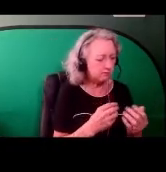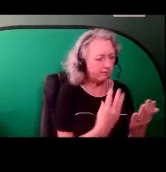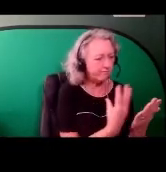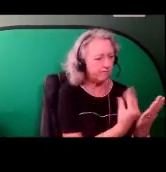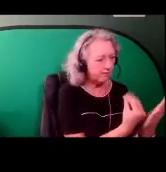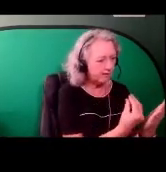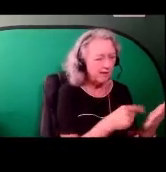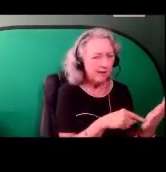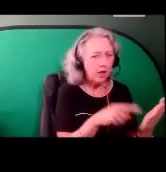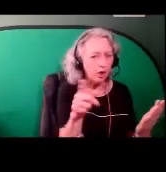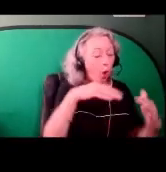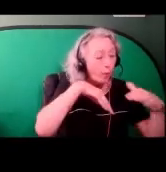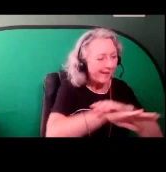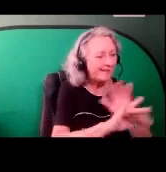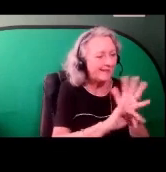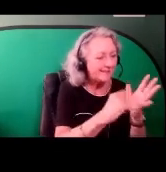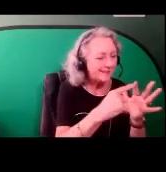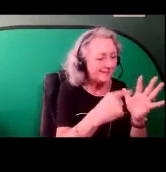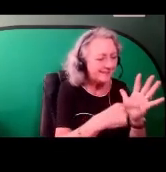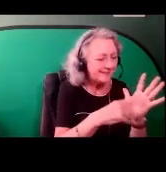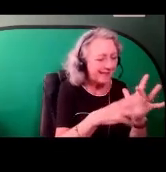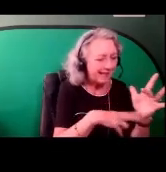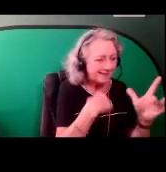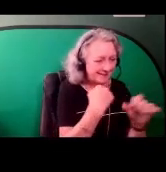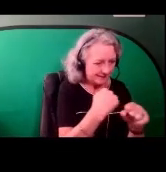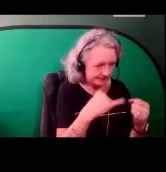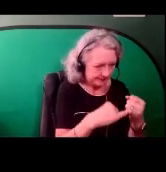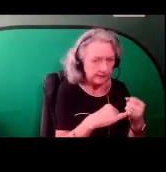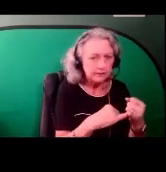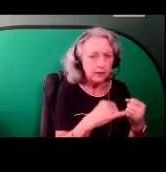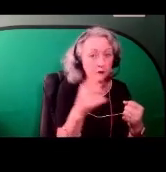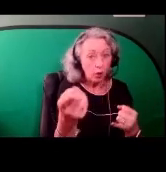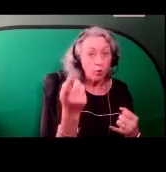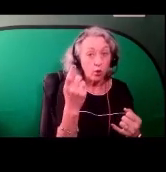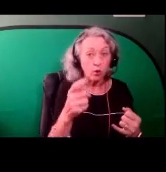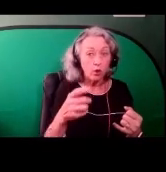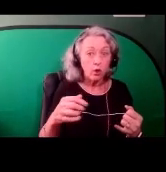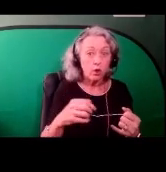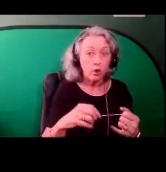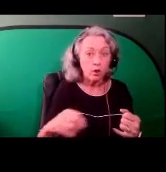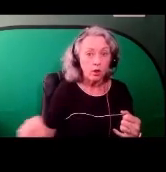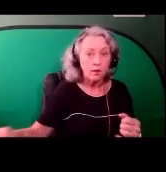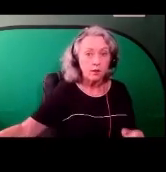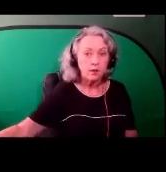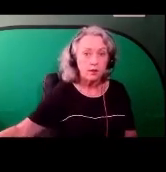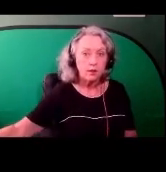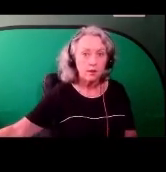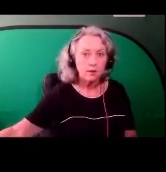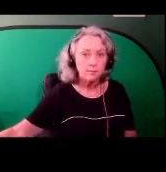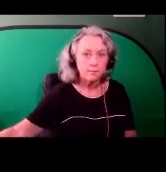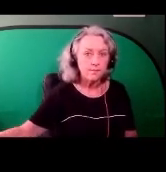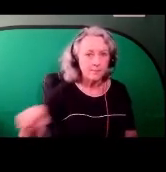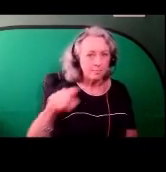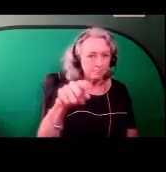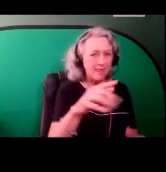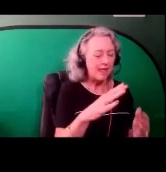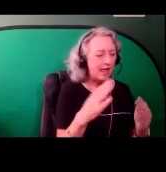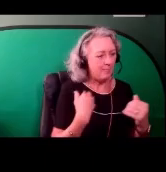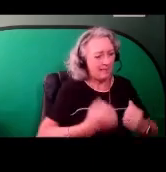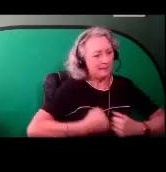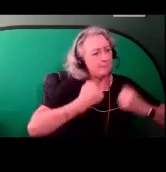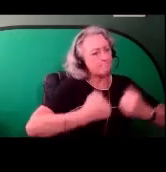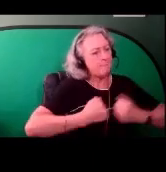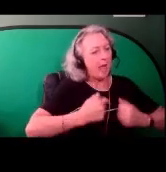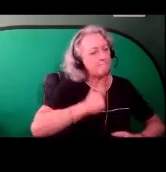into settings, as Jamie's already demonstrated. So I will do that. I'm going to go to my home screen. I should just warn you, this is my